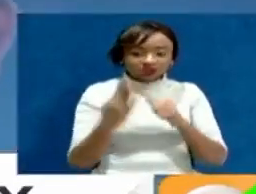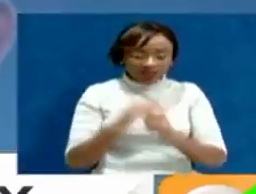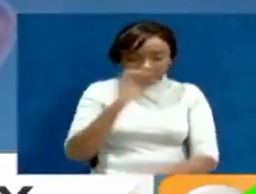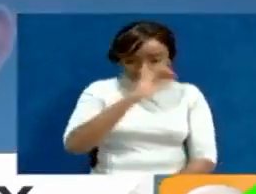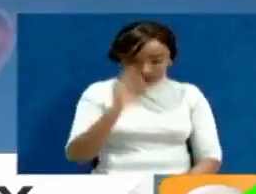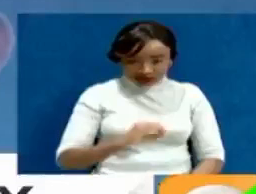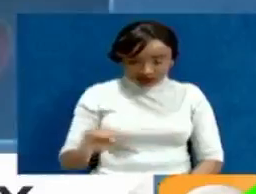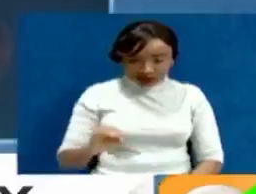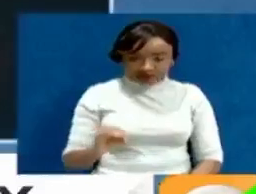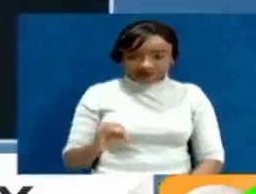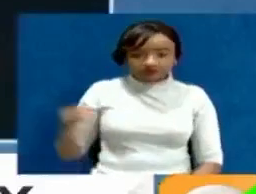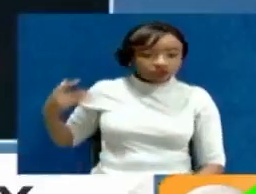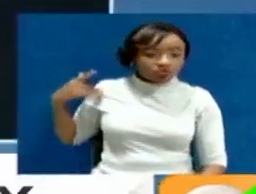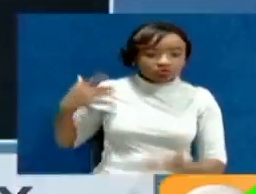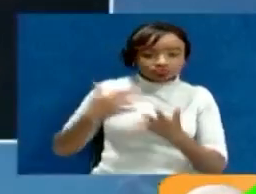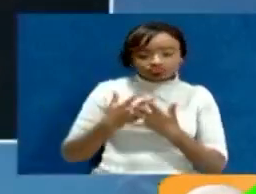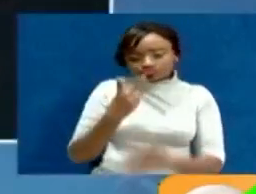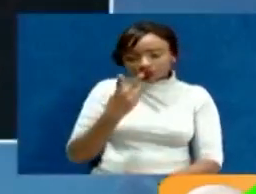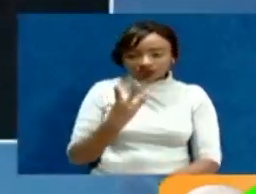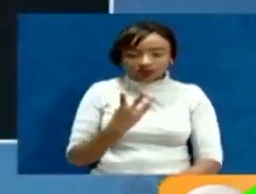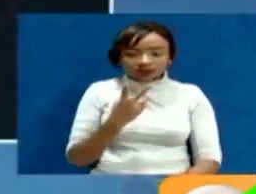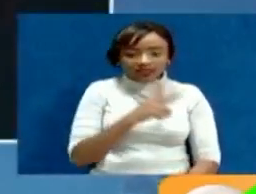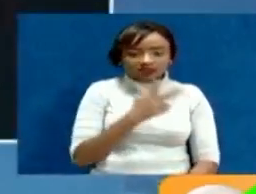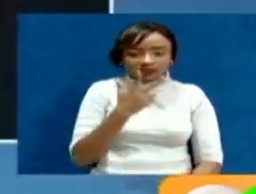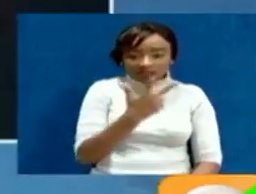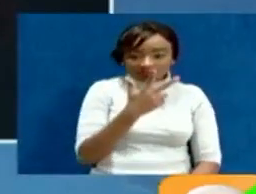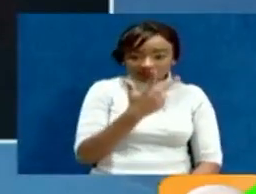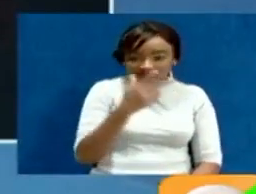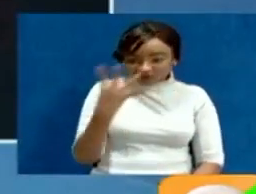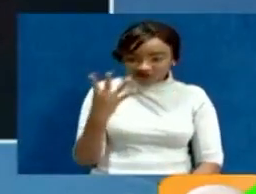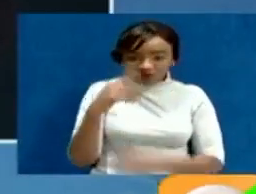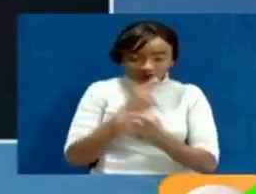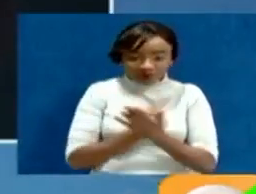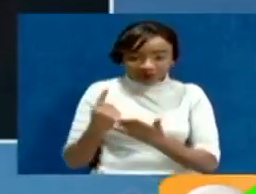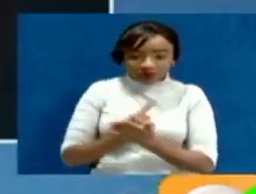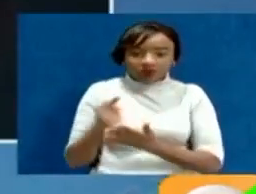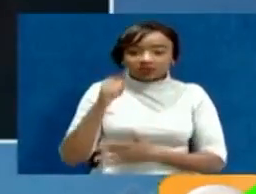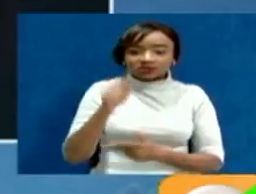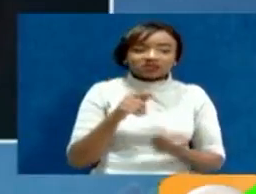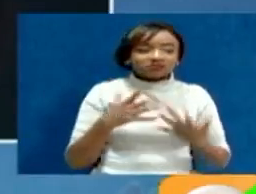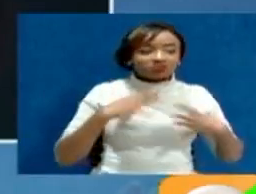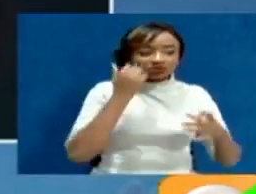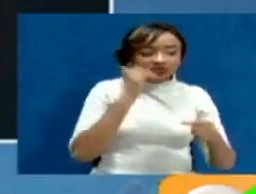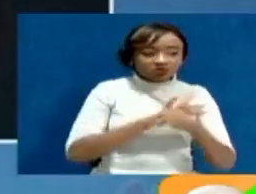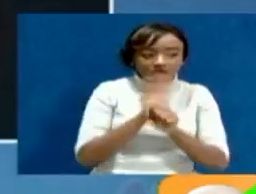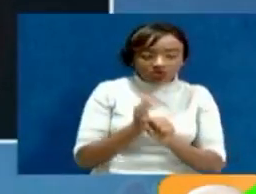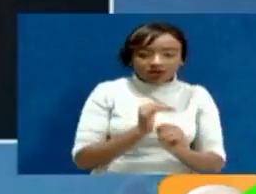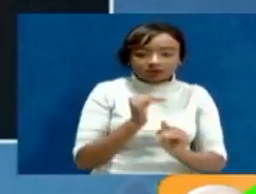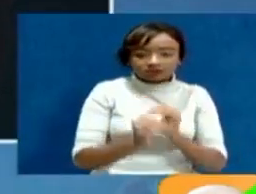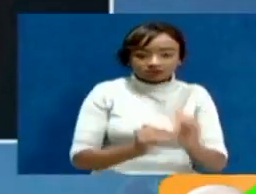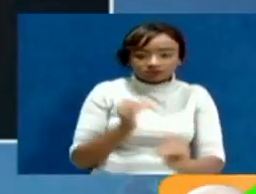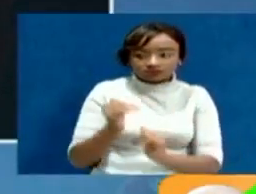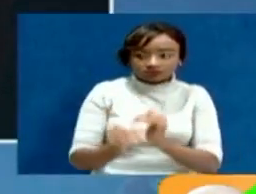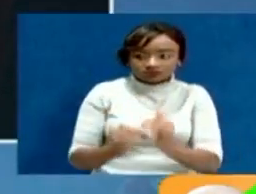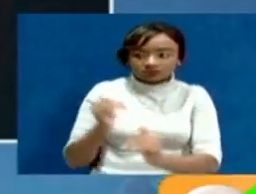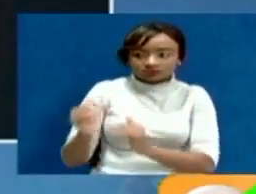7.9%. And over the last 34 weeks, this positivity rate has steadily increased from an initial